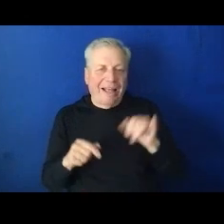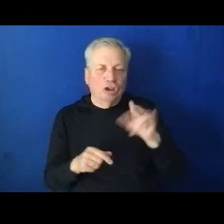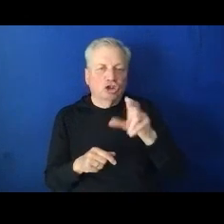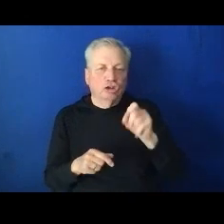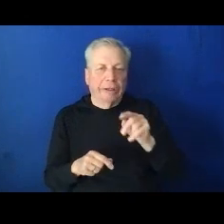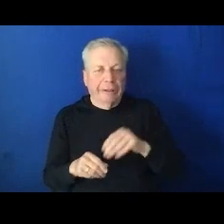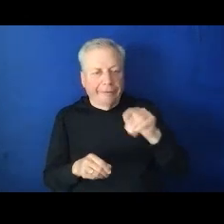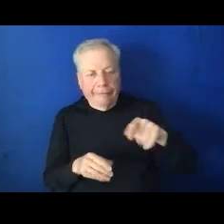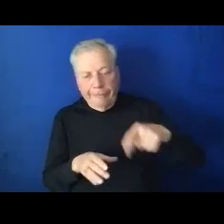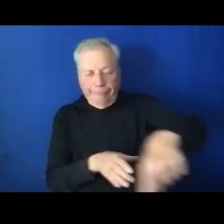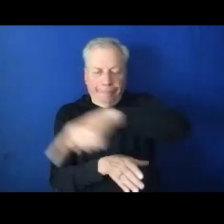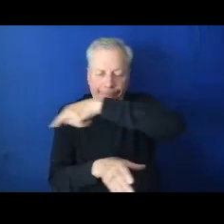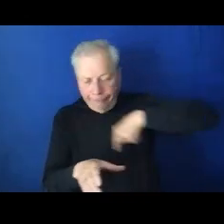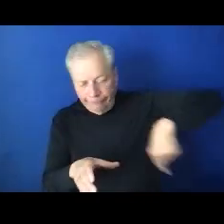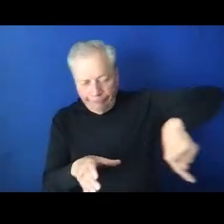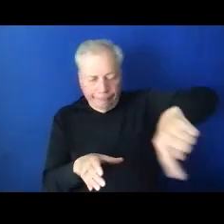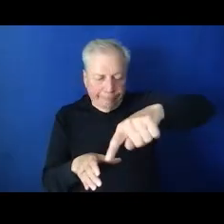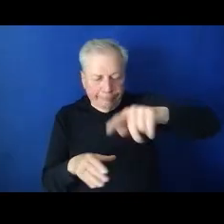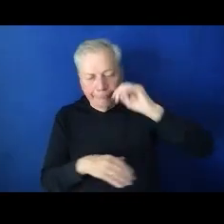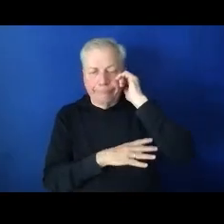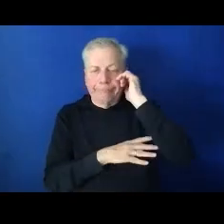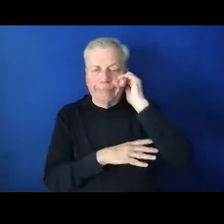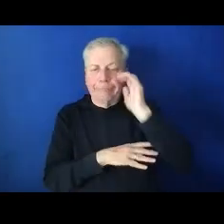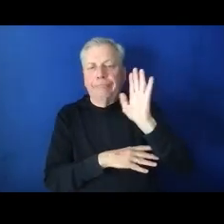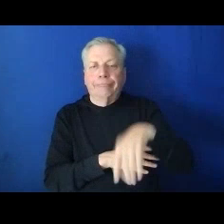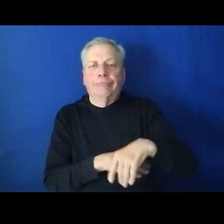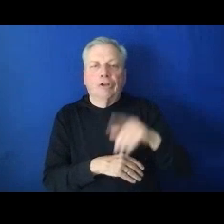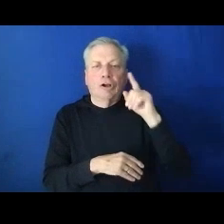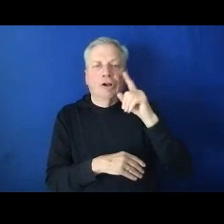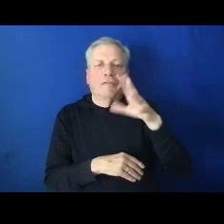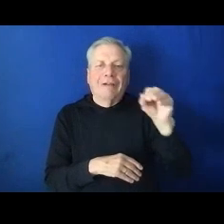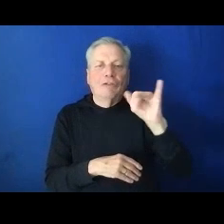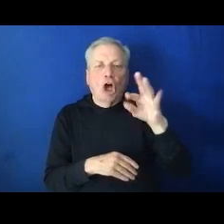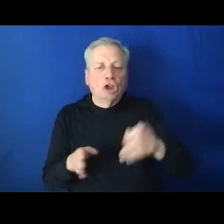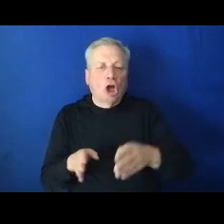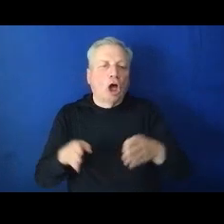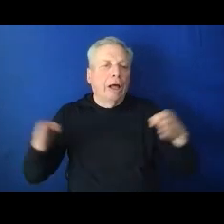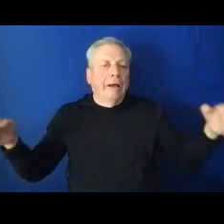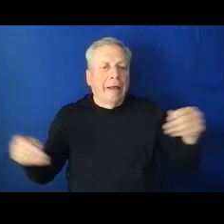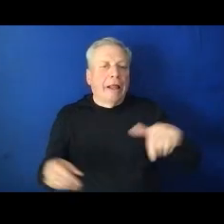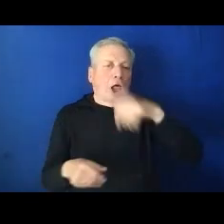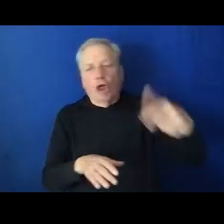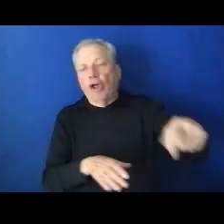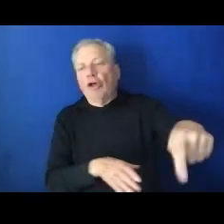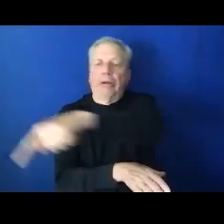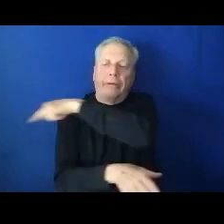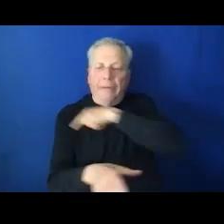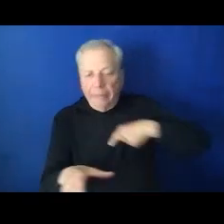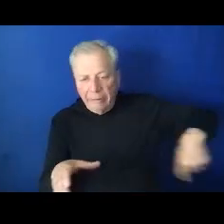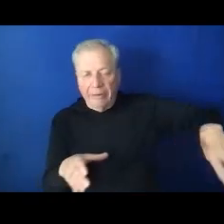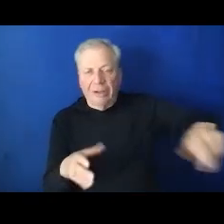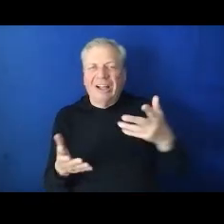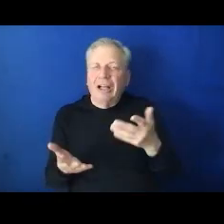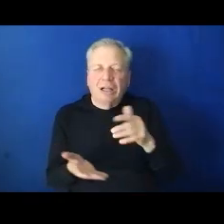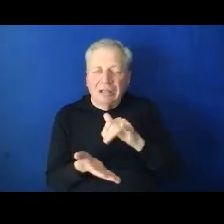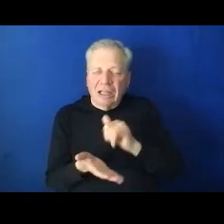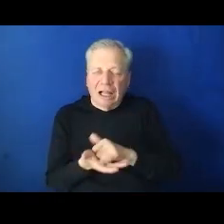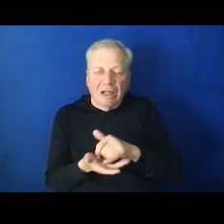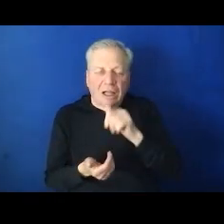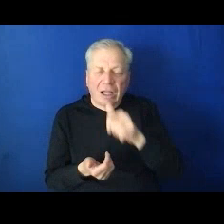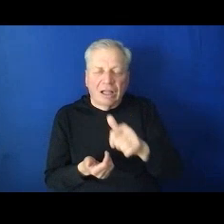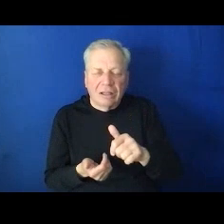donut around a house and then skip it for 50 yards and then like cut a donut of vegetation around a house. It just doesn't, it won't